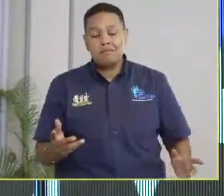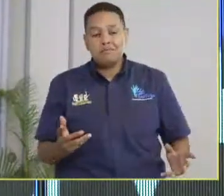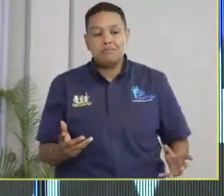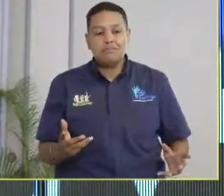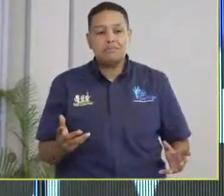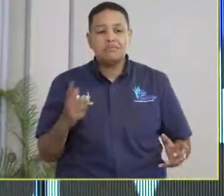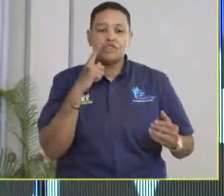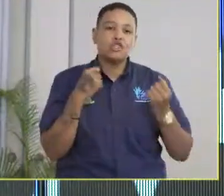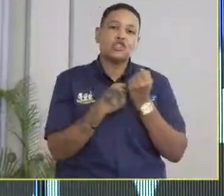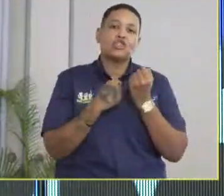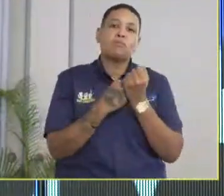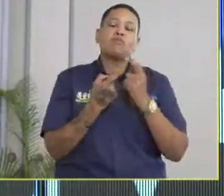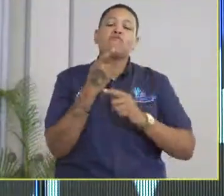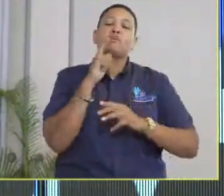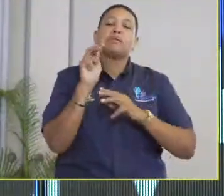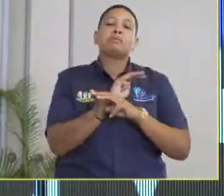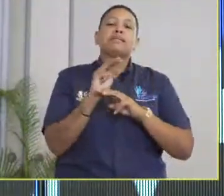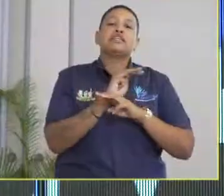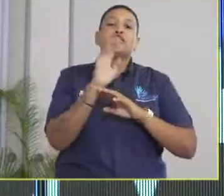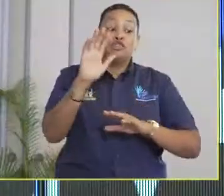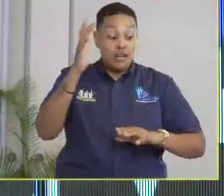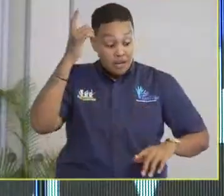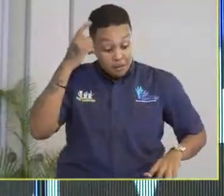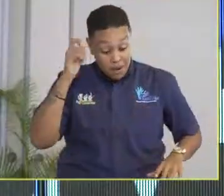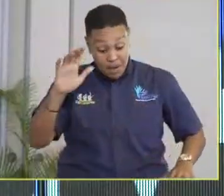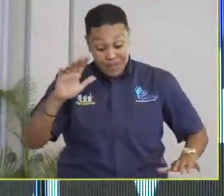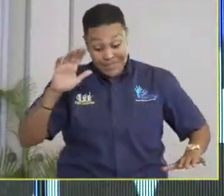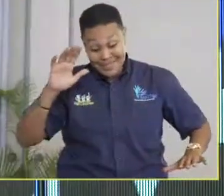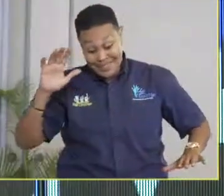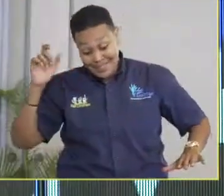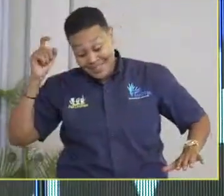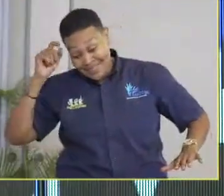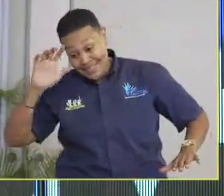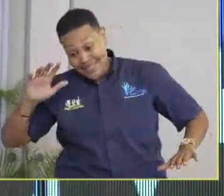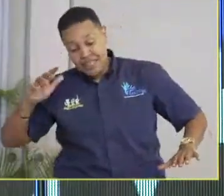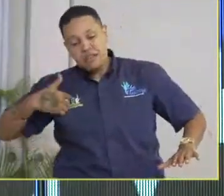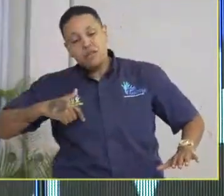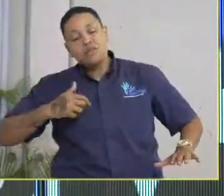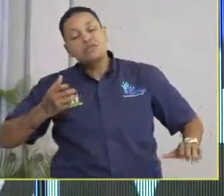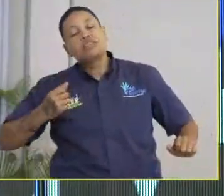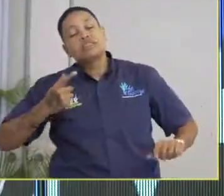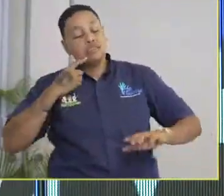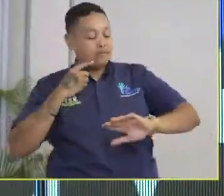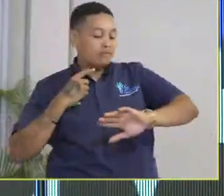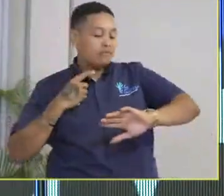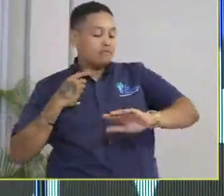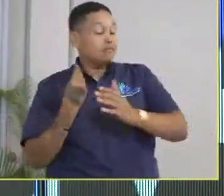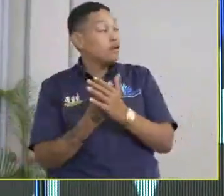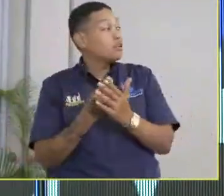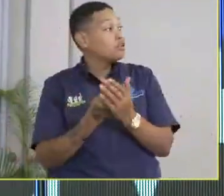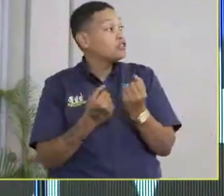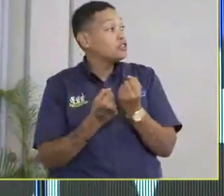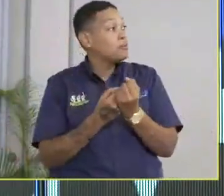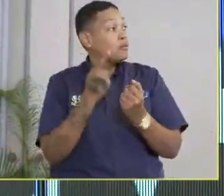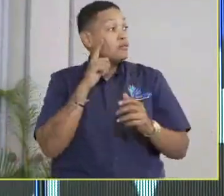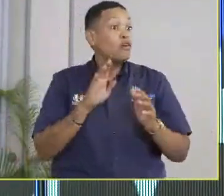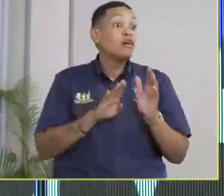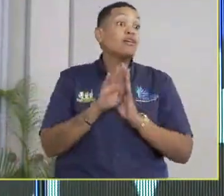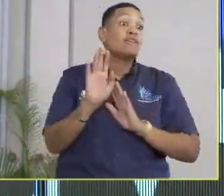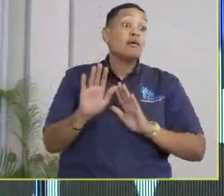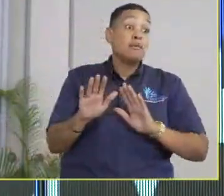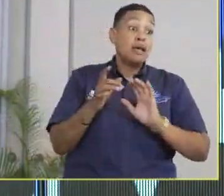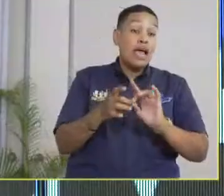The support from the ministry, because notwithstanding, we received financial support for the development of the